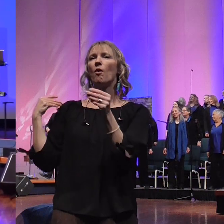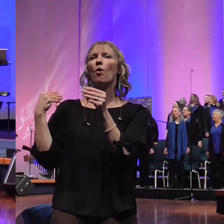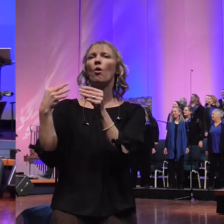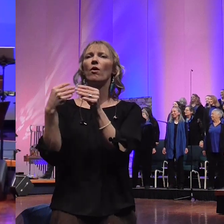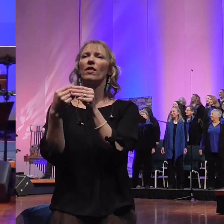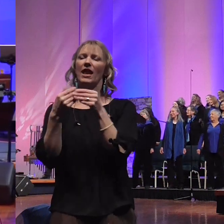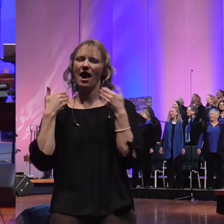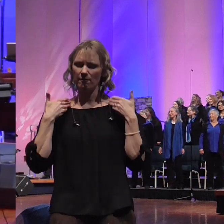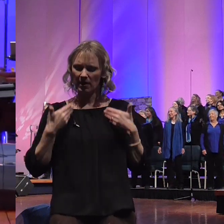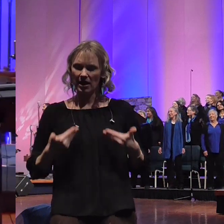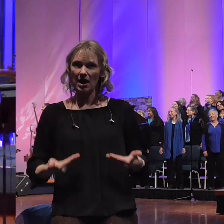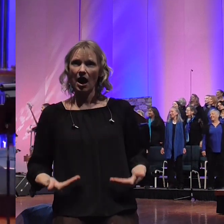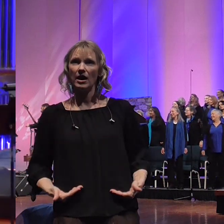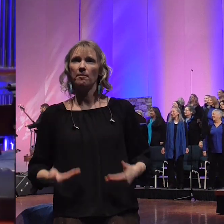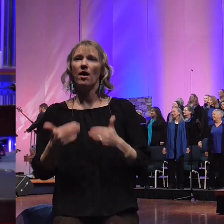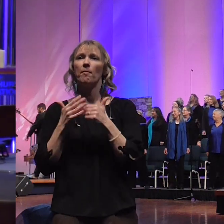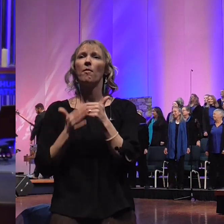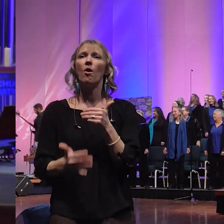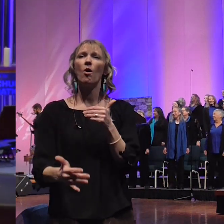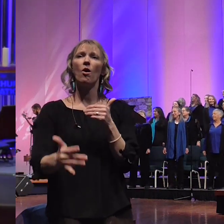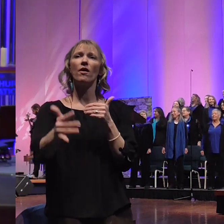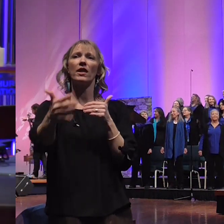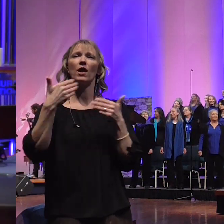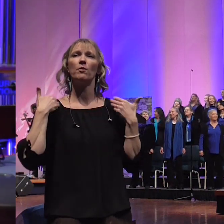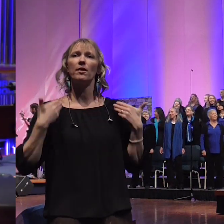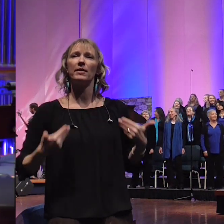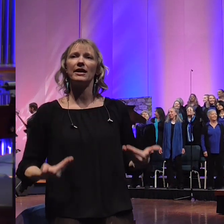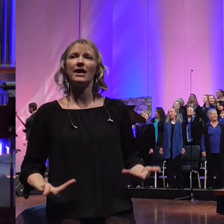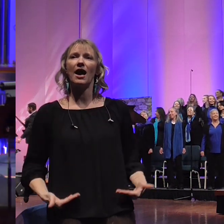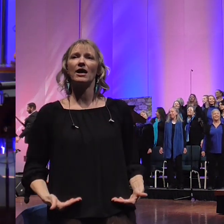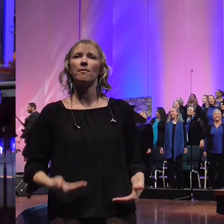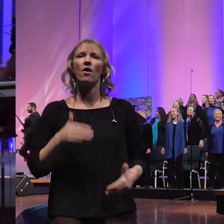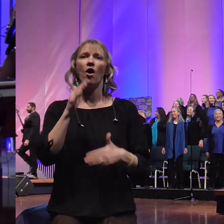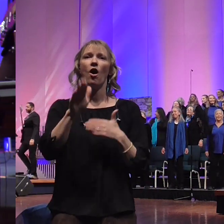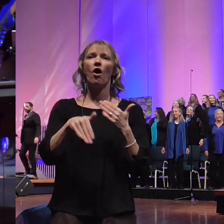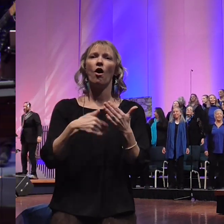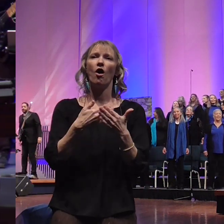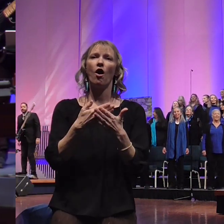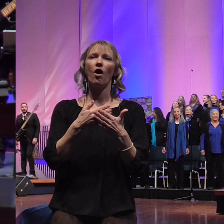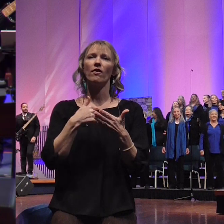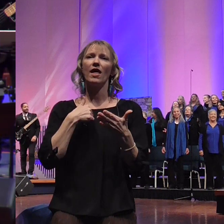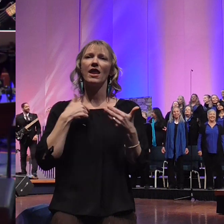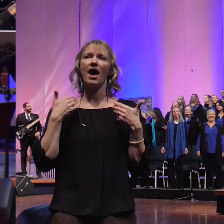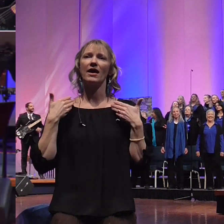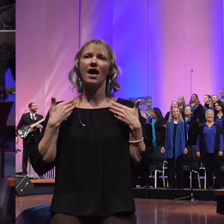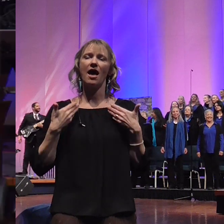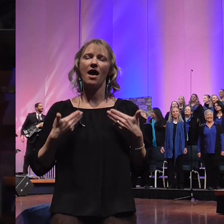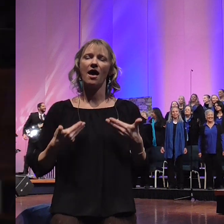More than I have been, I am more than I will be, I am all